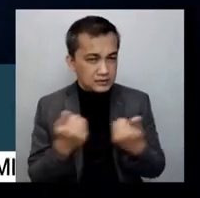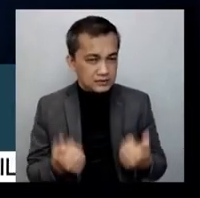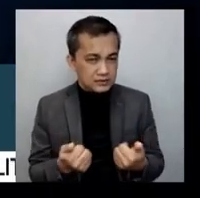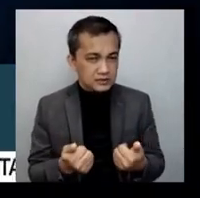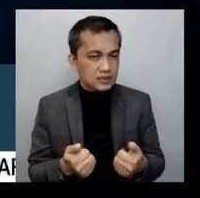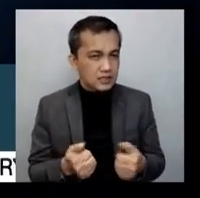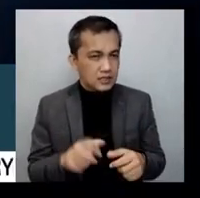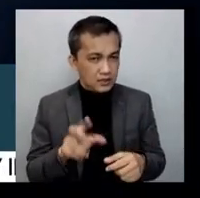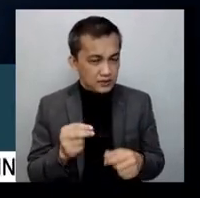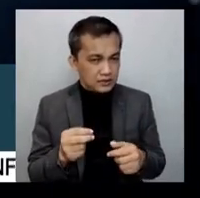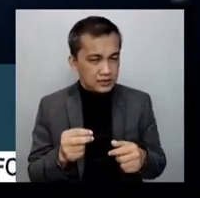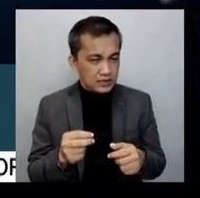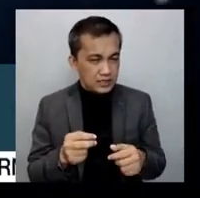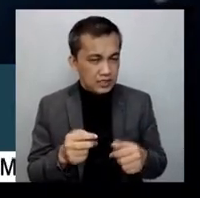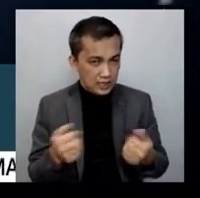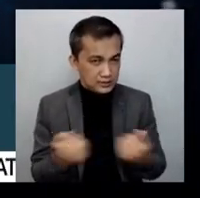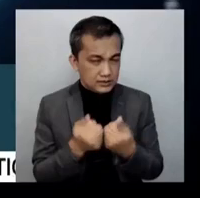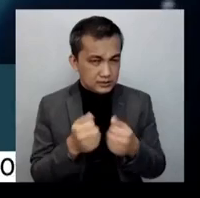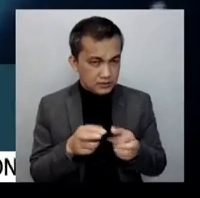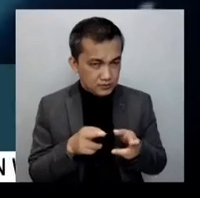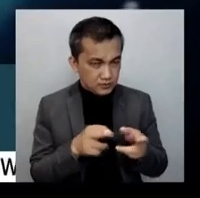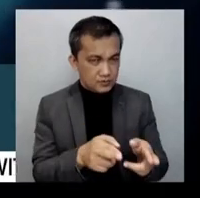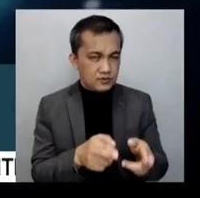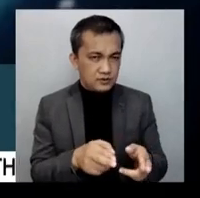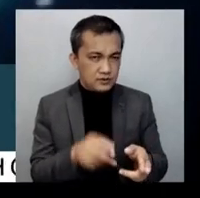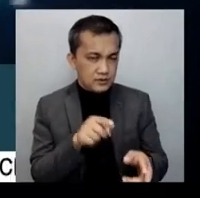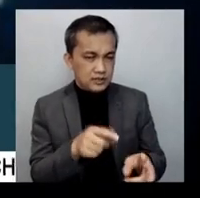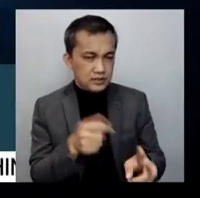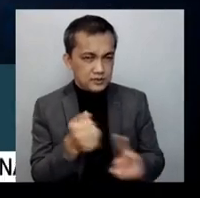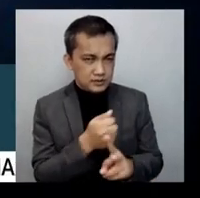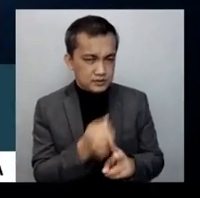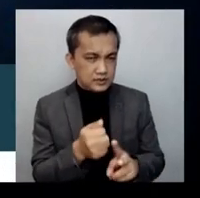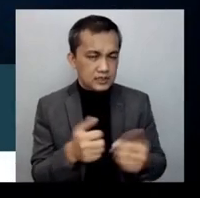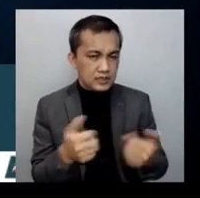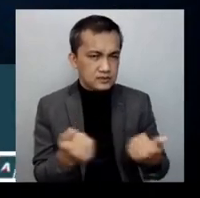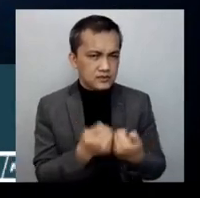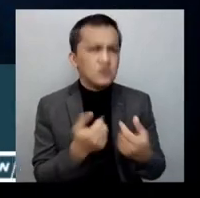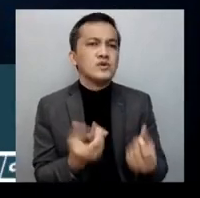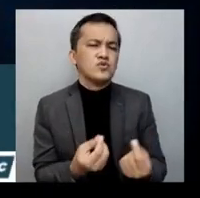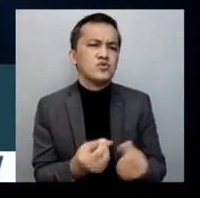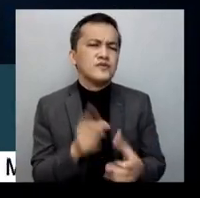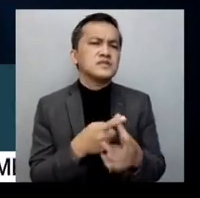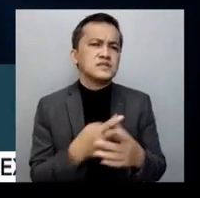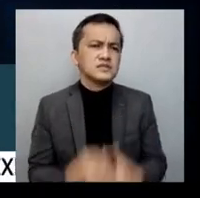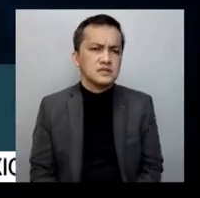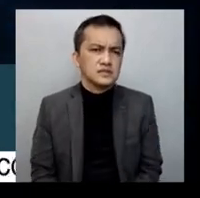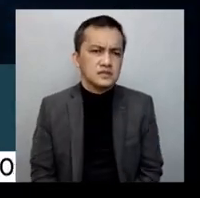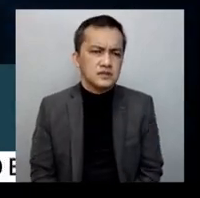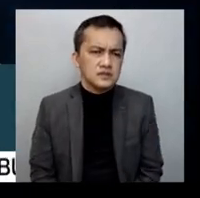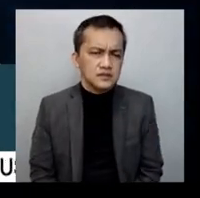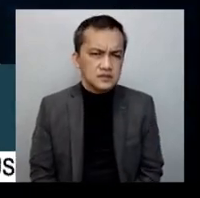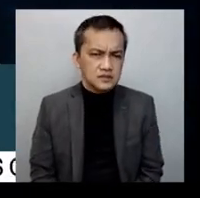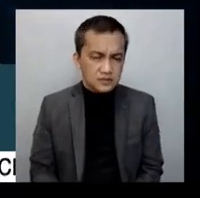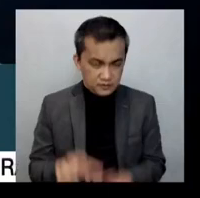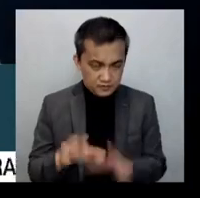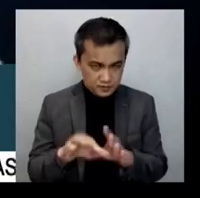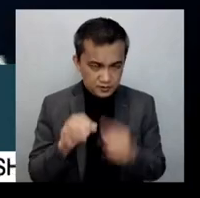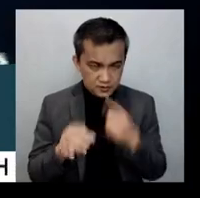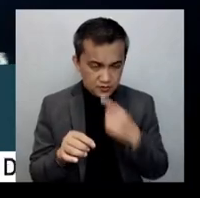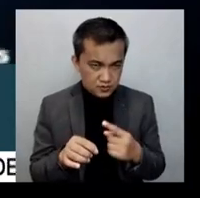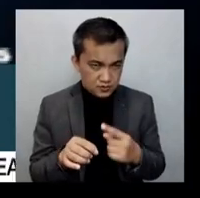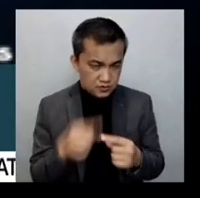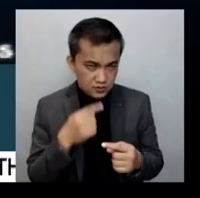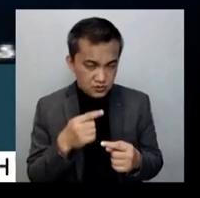when you have an accident along the road, and there is a victim in the accident, what will you do first? Find